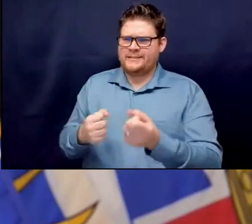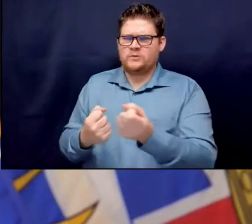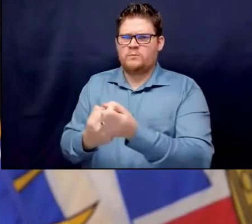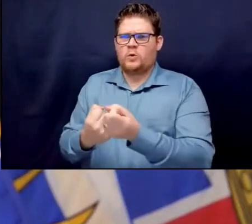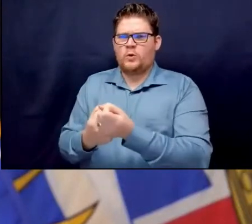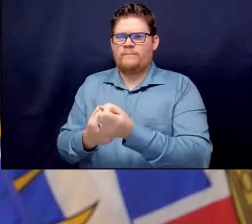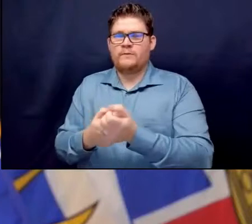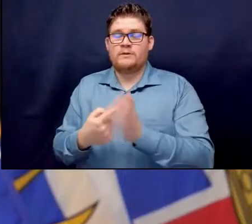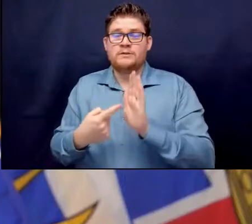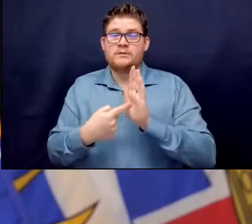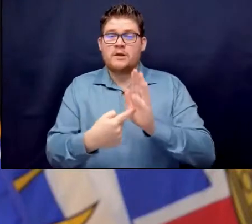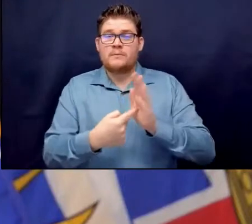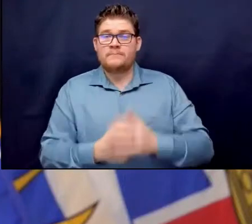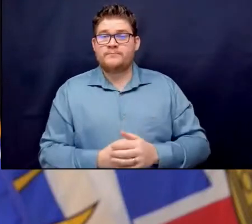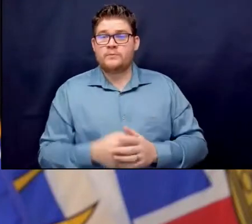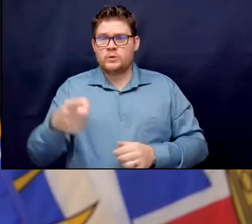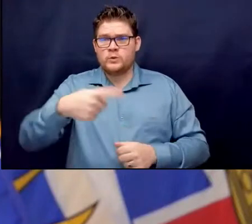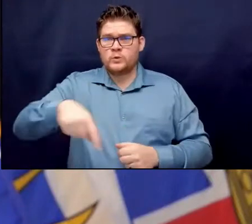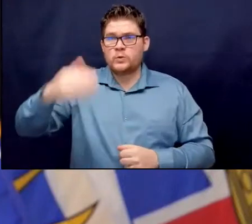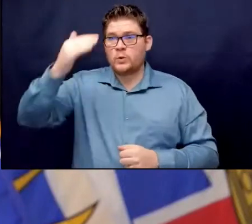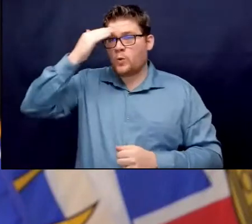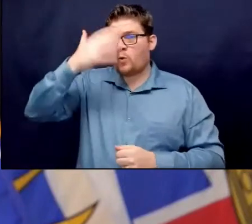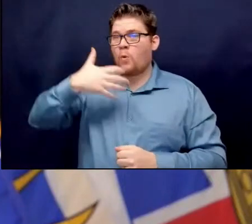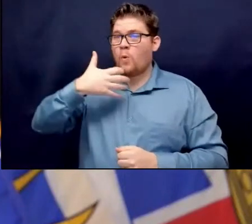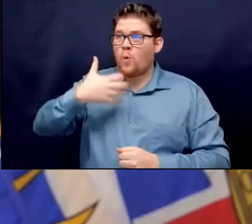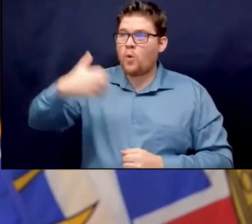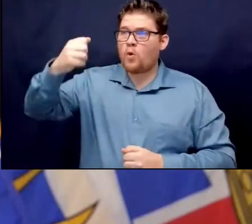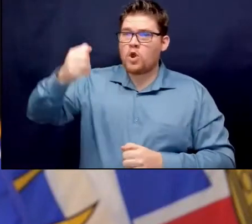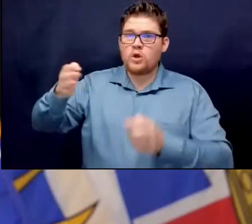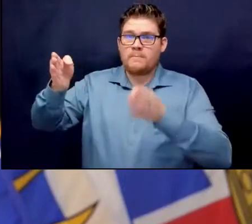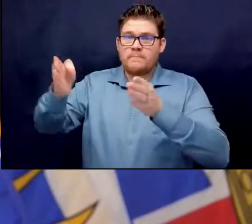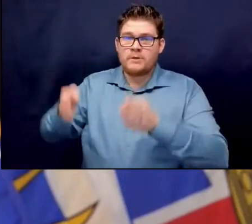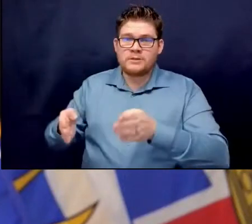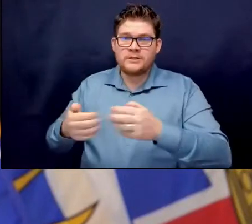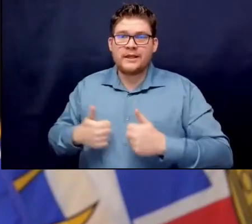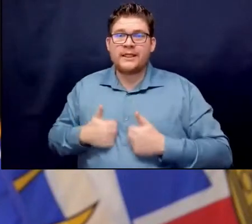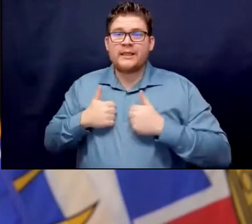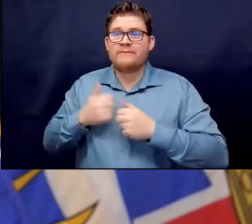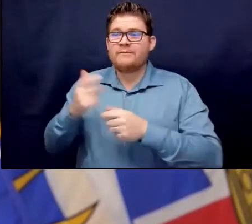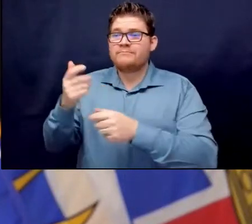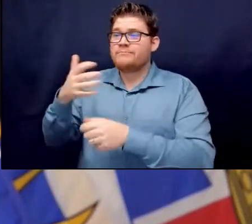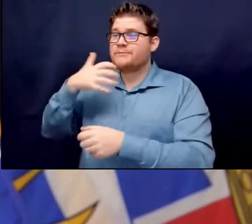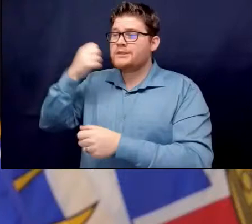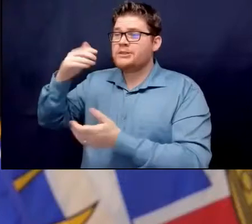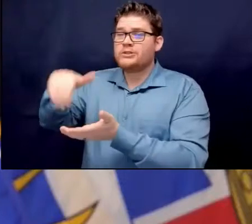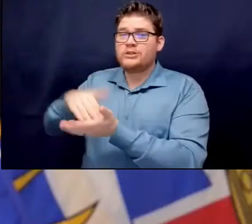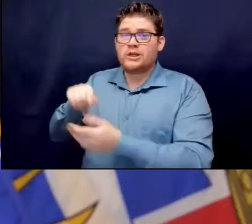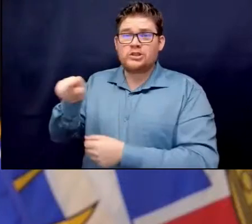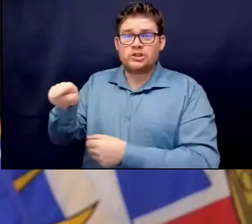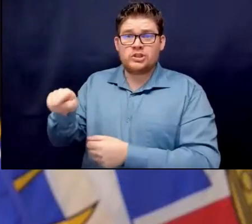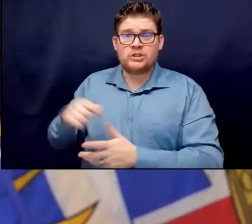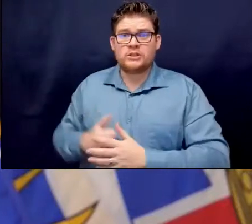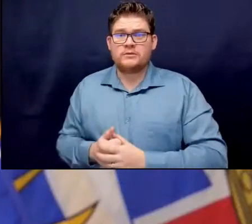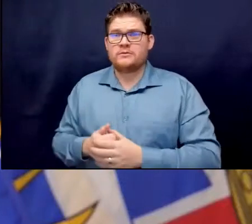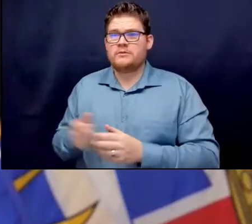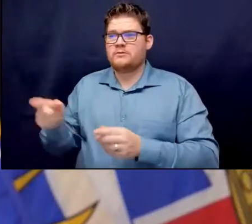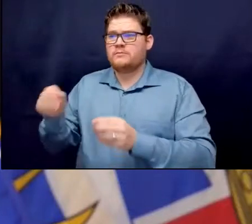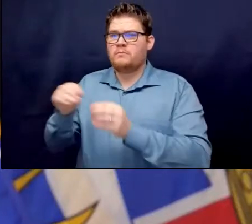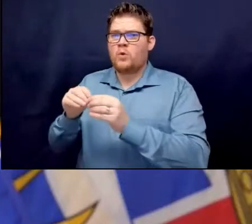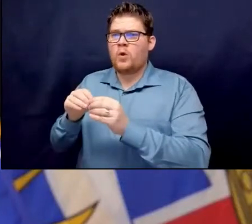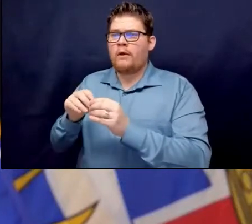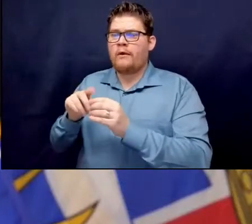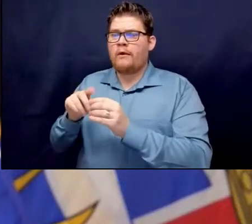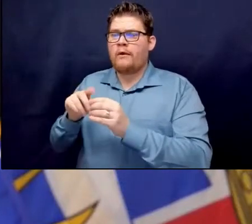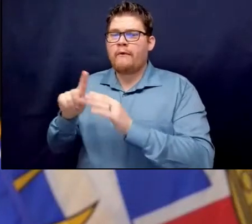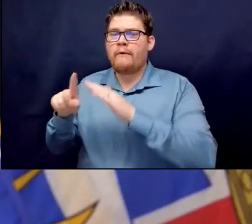now. They might need some extra help from family and friends during this period of time because of resource constraints. So